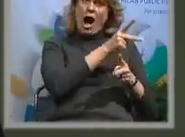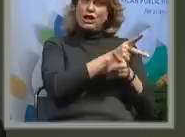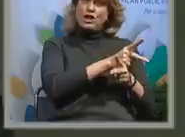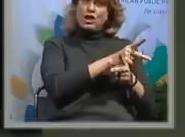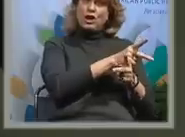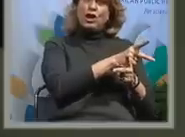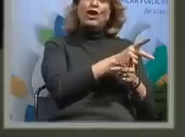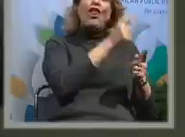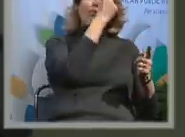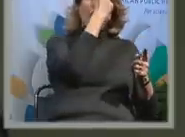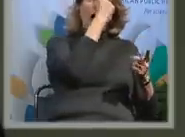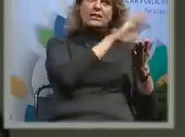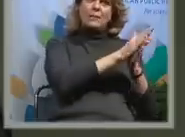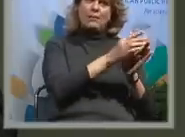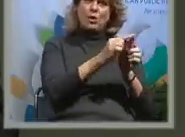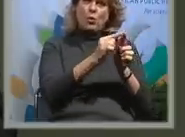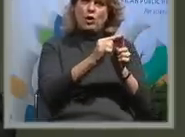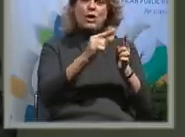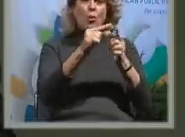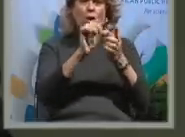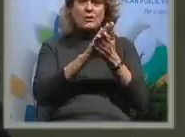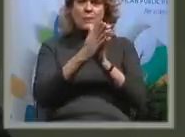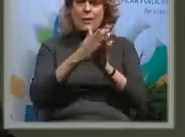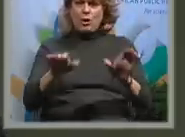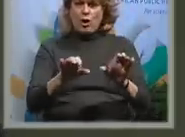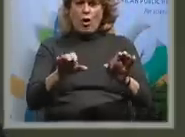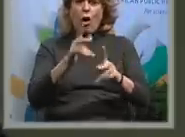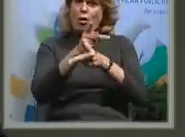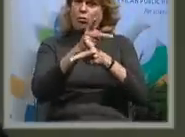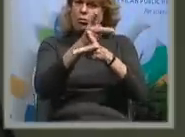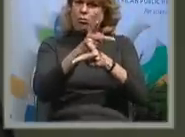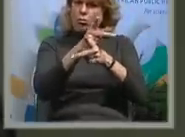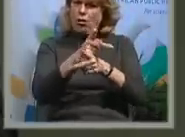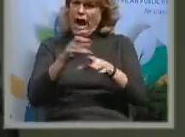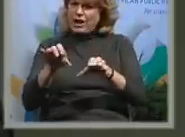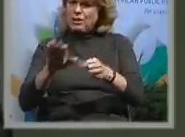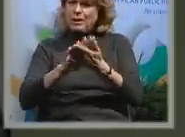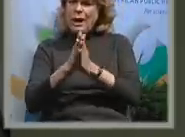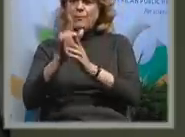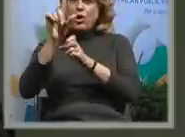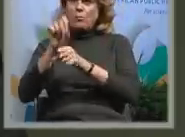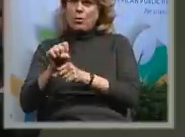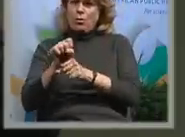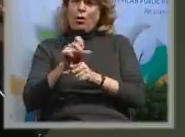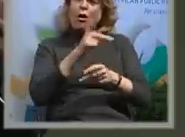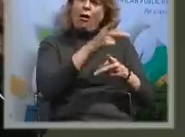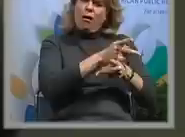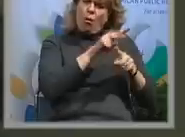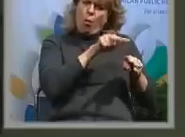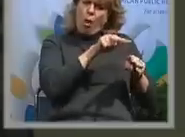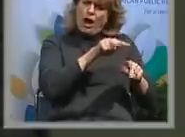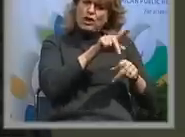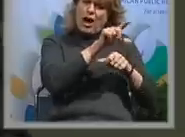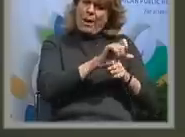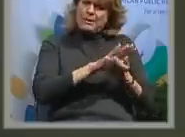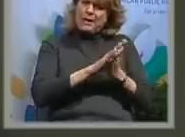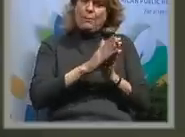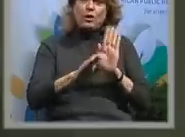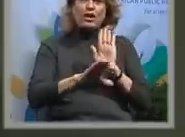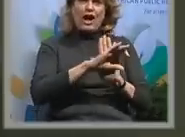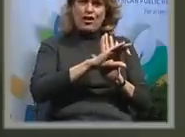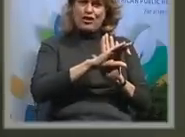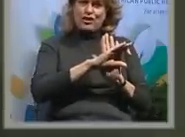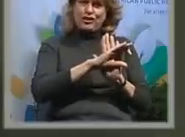your words. They become your actions. Watch your actions. They become your habits. Watch your habits. They become your character. I tell my